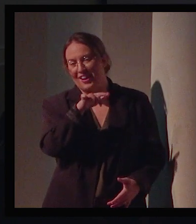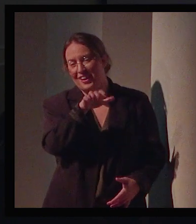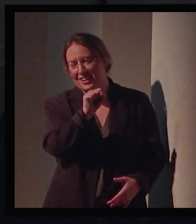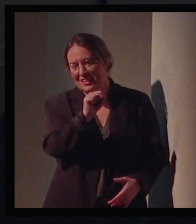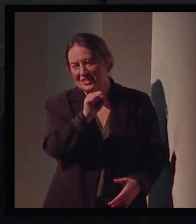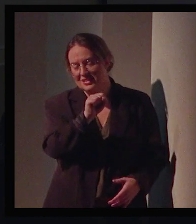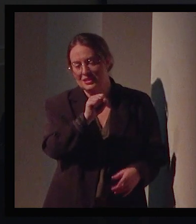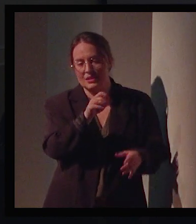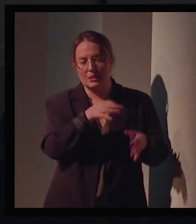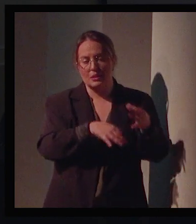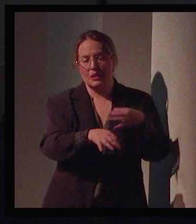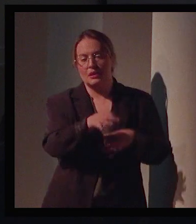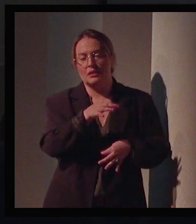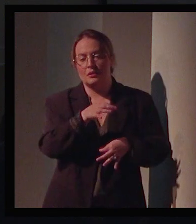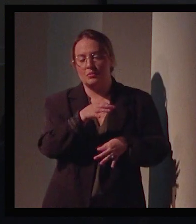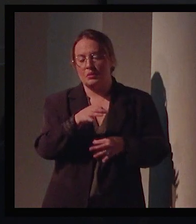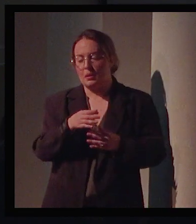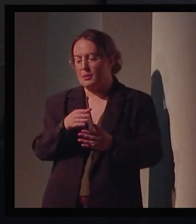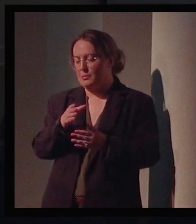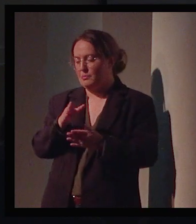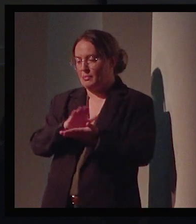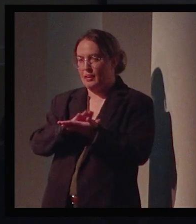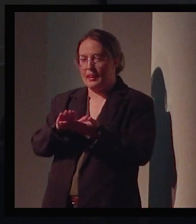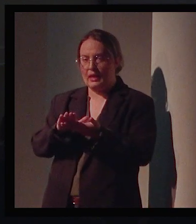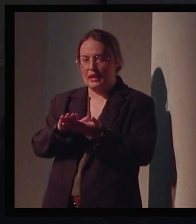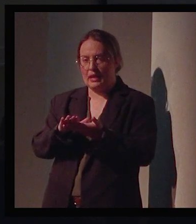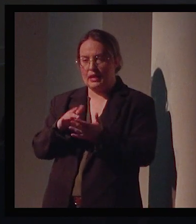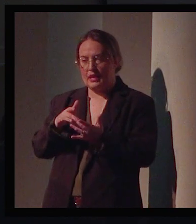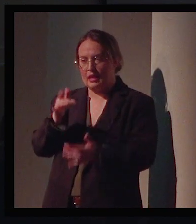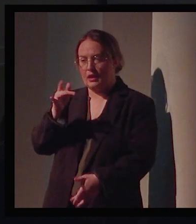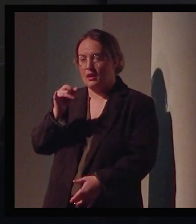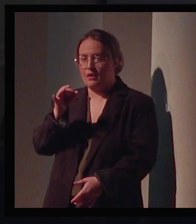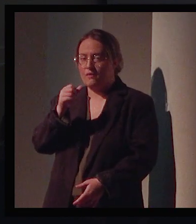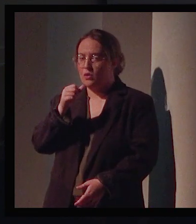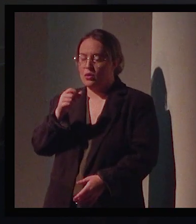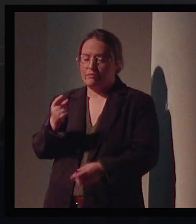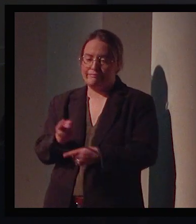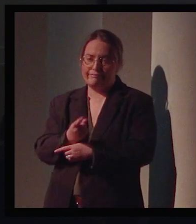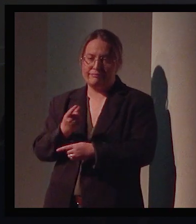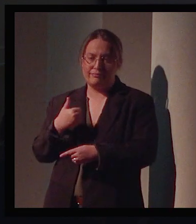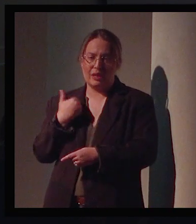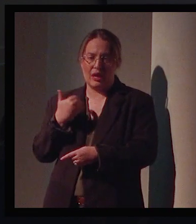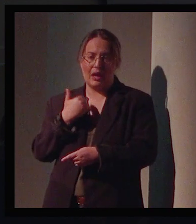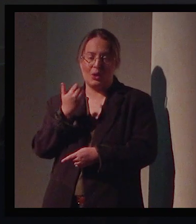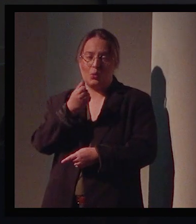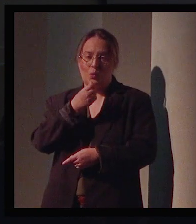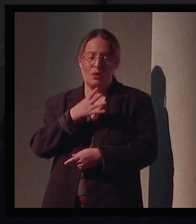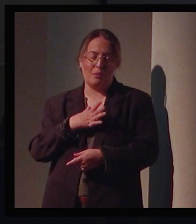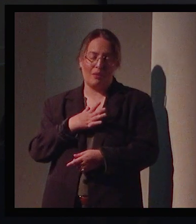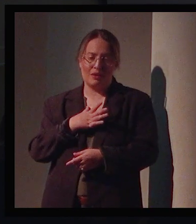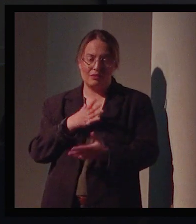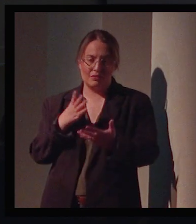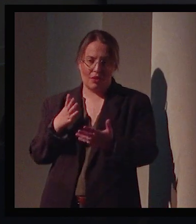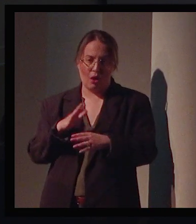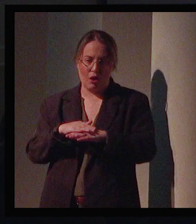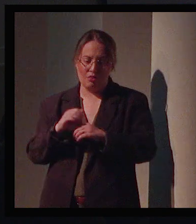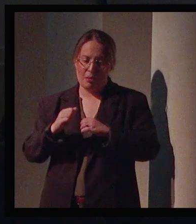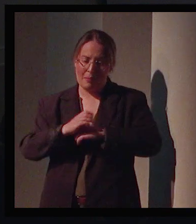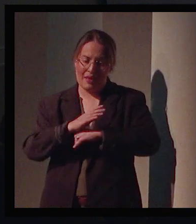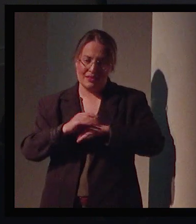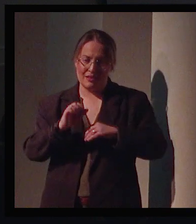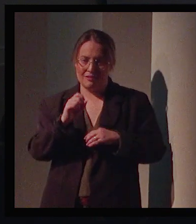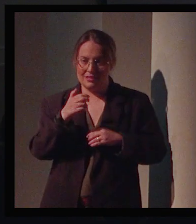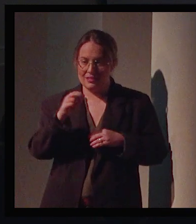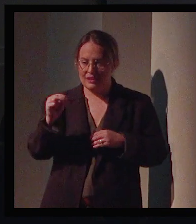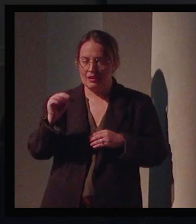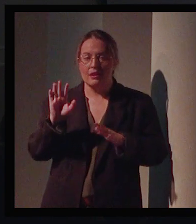substituted the plain nakedness of a modern young Parisienne on the banks of the Seine. None of Manet's figures appear